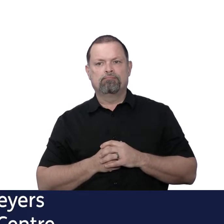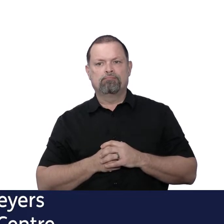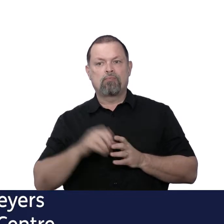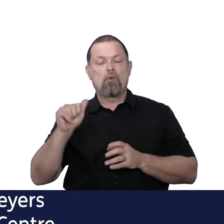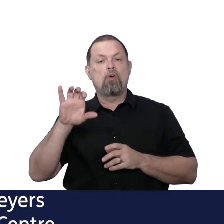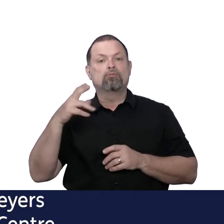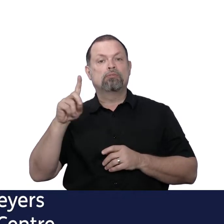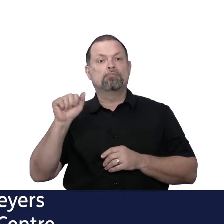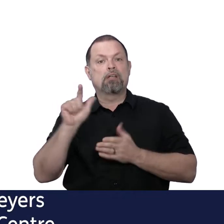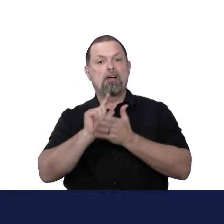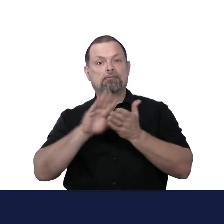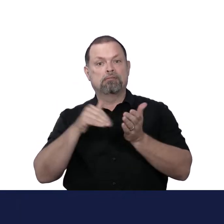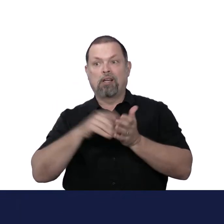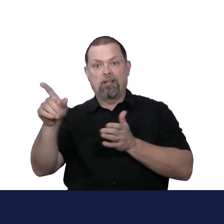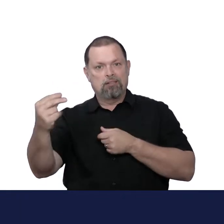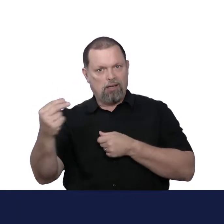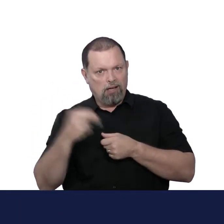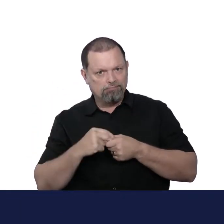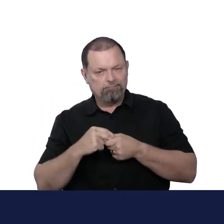Arch Disability Law Center.